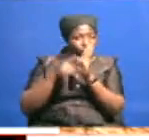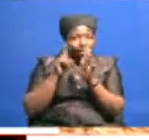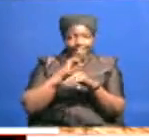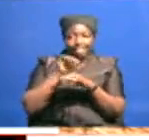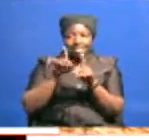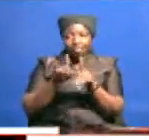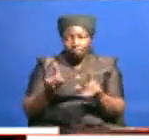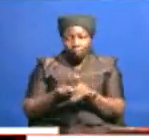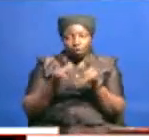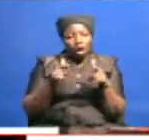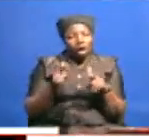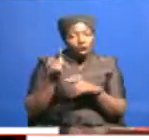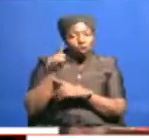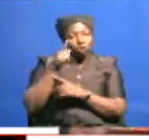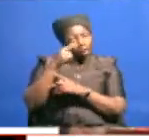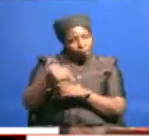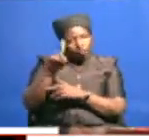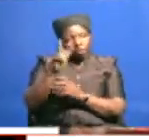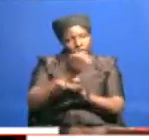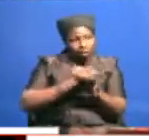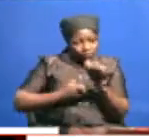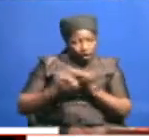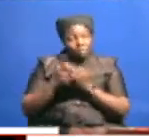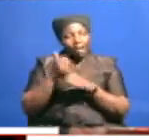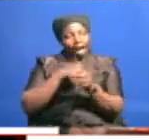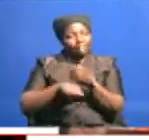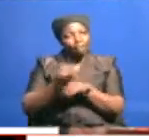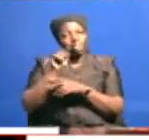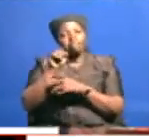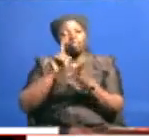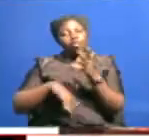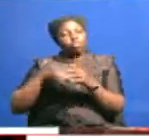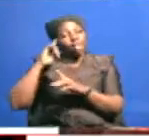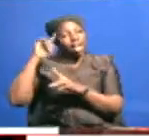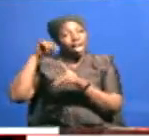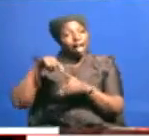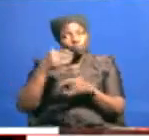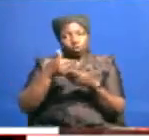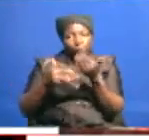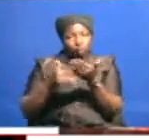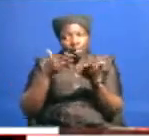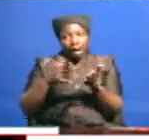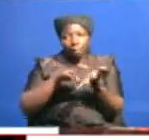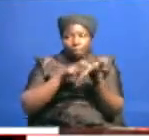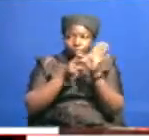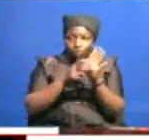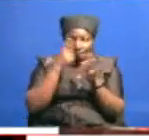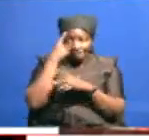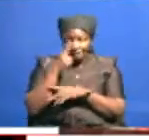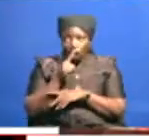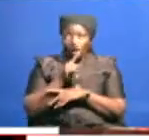economic activity. Huu ambao tunaunuia kutengeneza hapa, mradi wa mambo ya